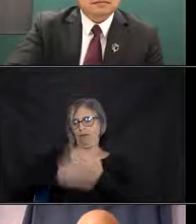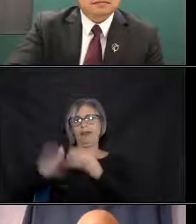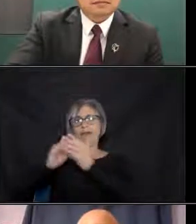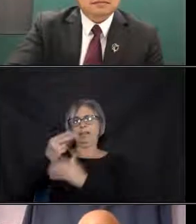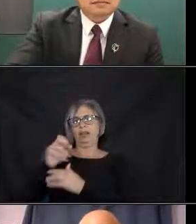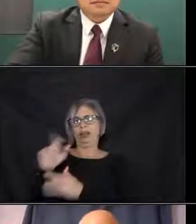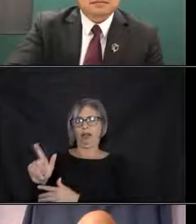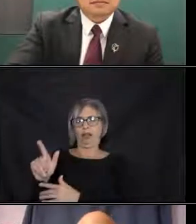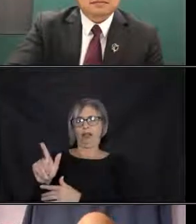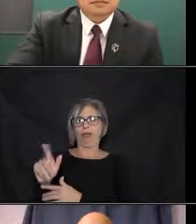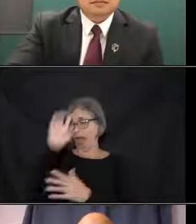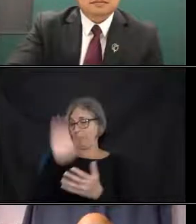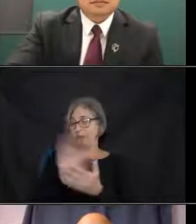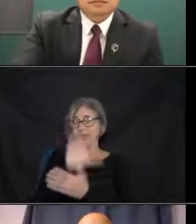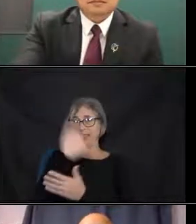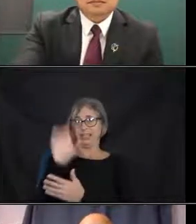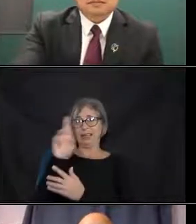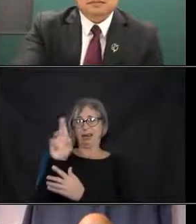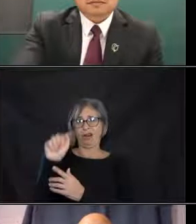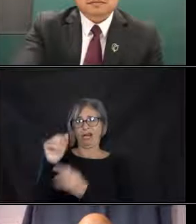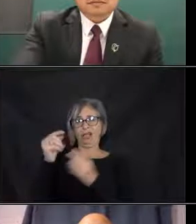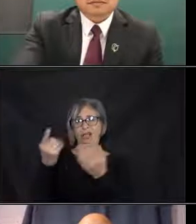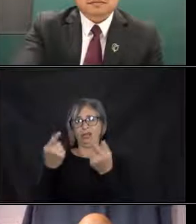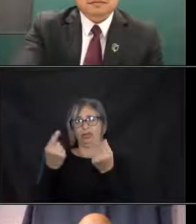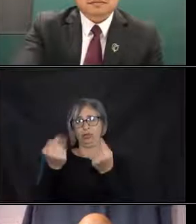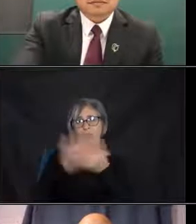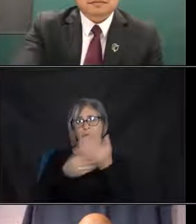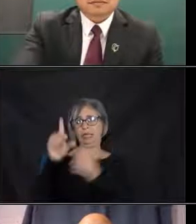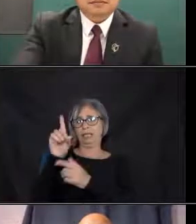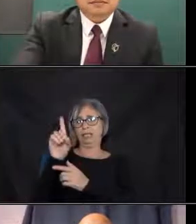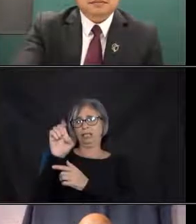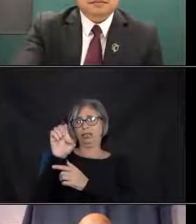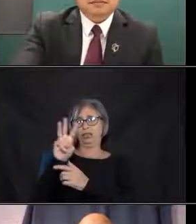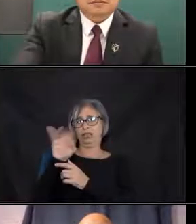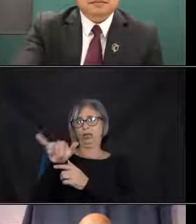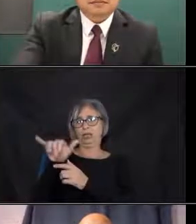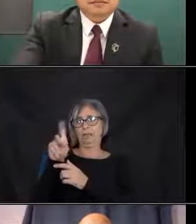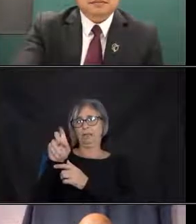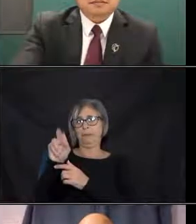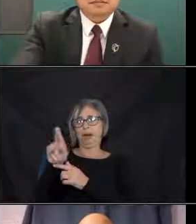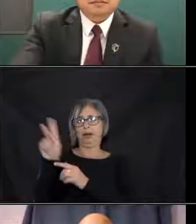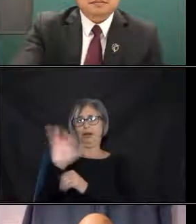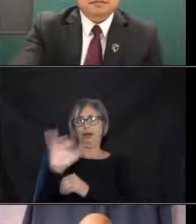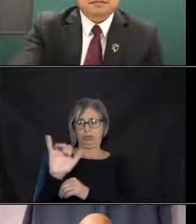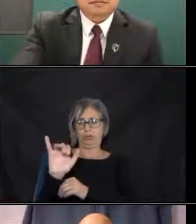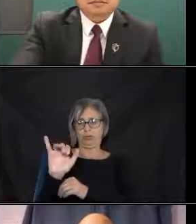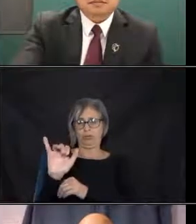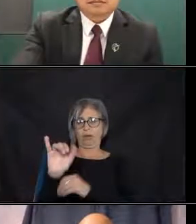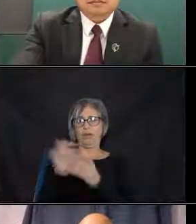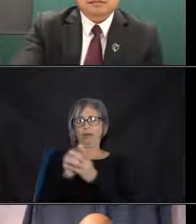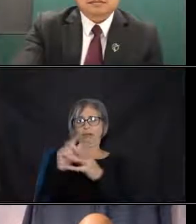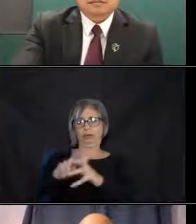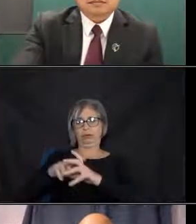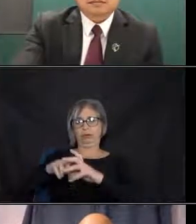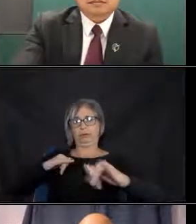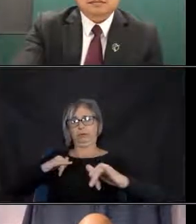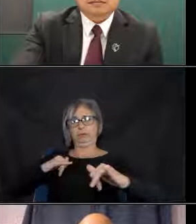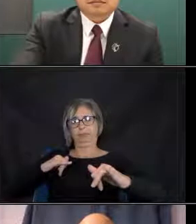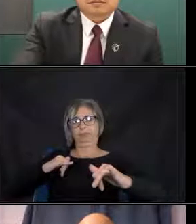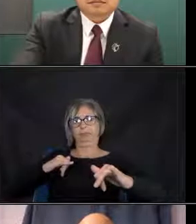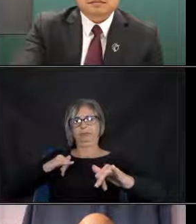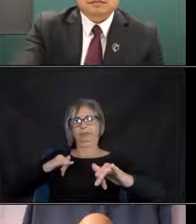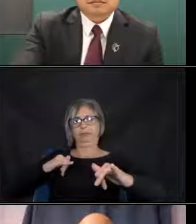And I do believe the CRA is doing something at Dewey Park as well. And so that will be subsequent to the one